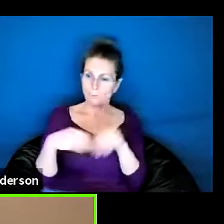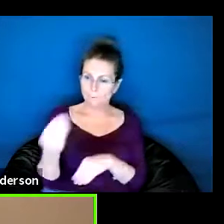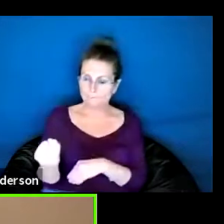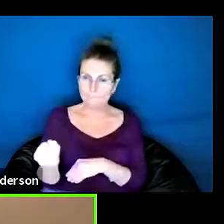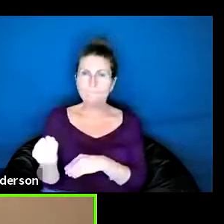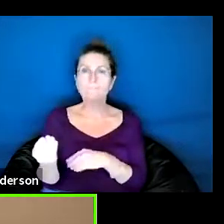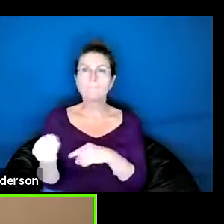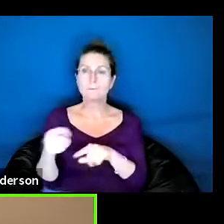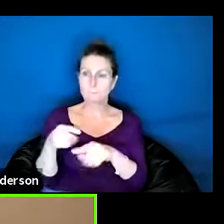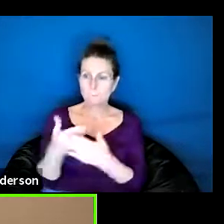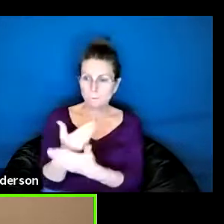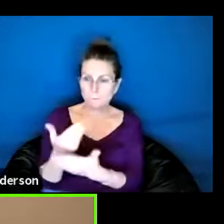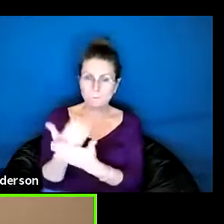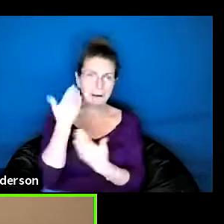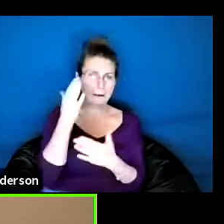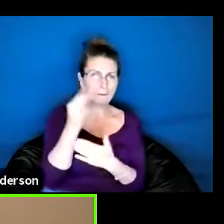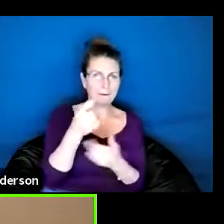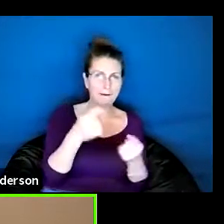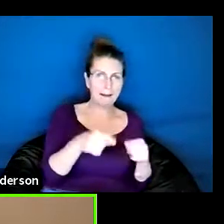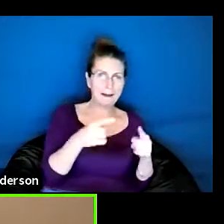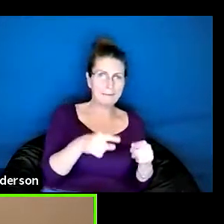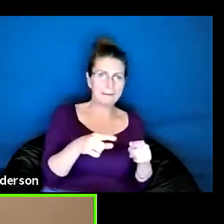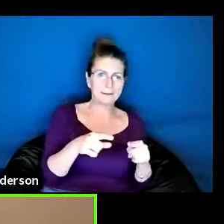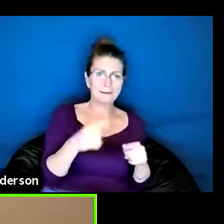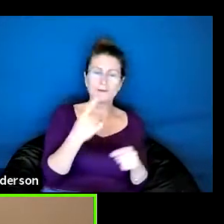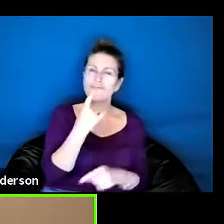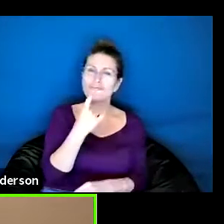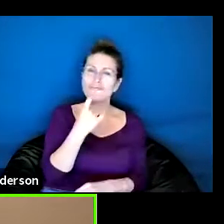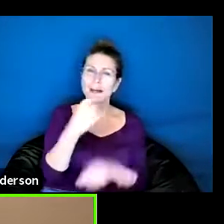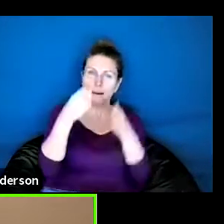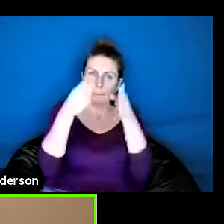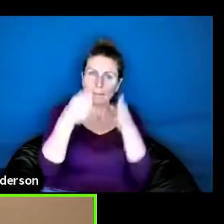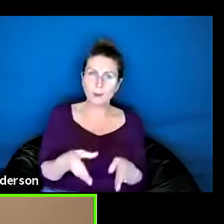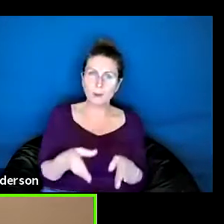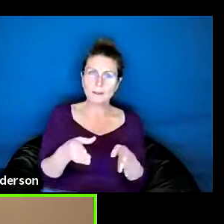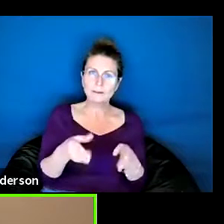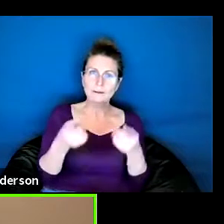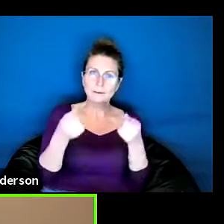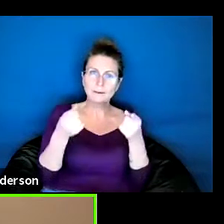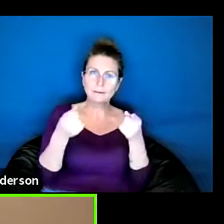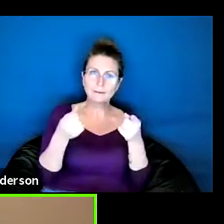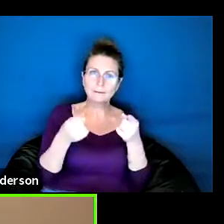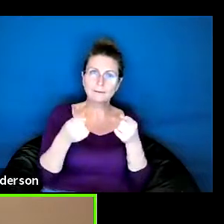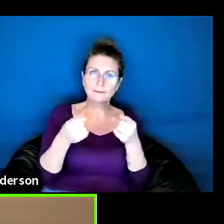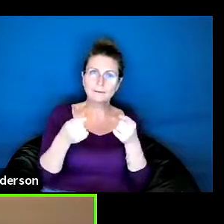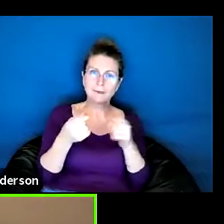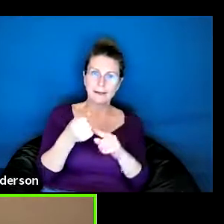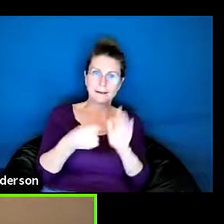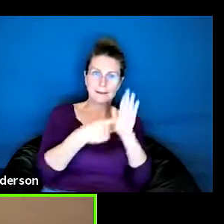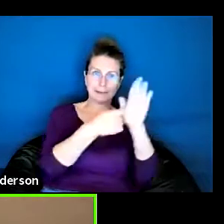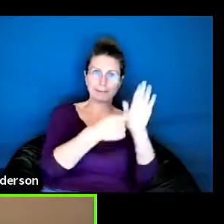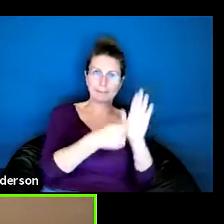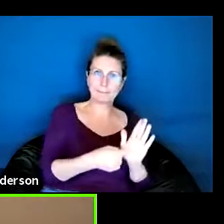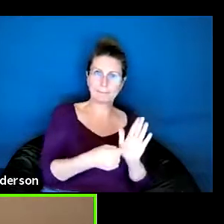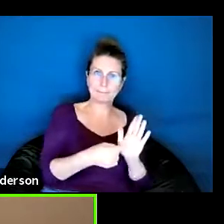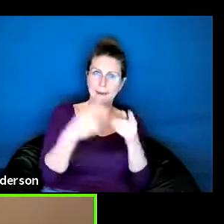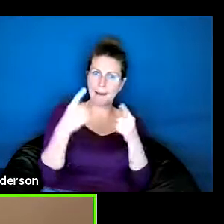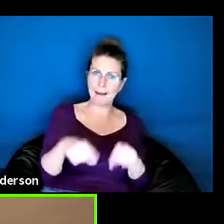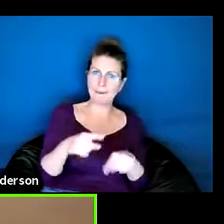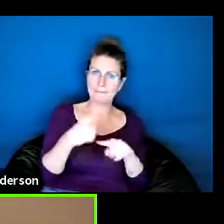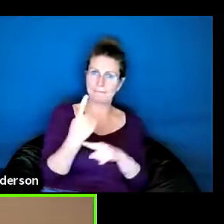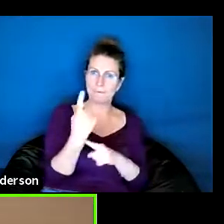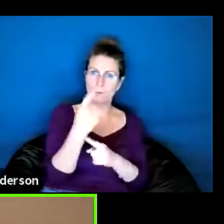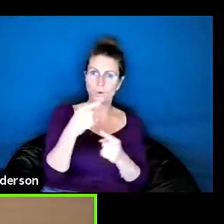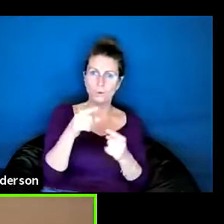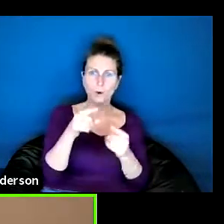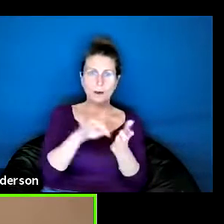Reigert's. I don't know if you still get that red person syndrome from vancomycin, but the very vivid memory.